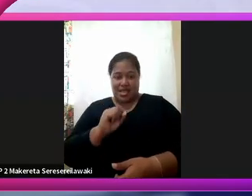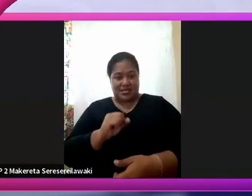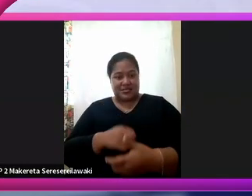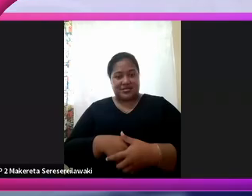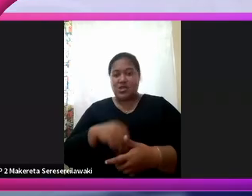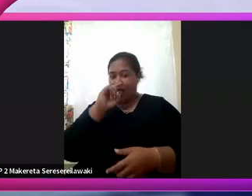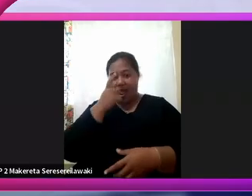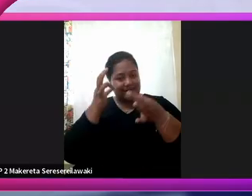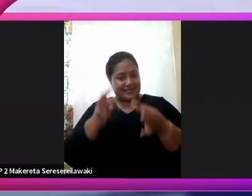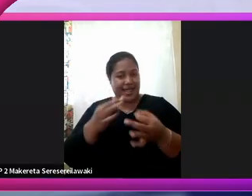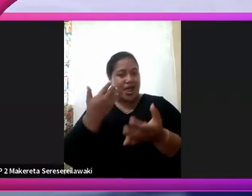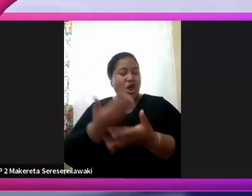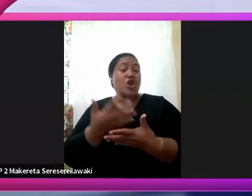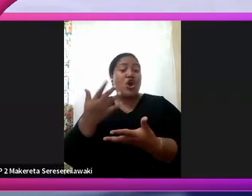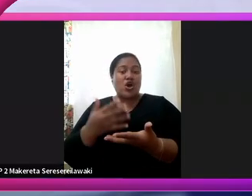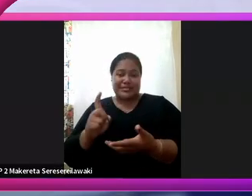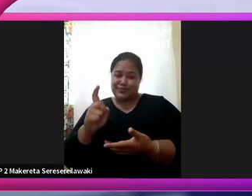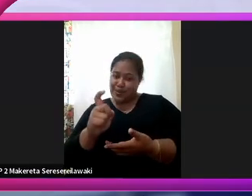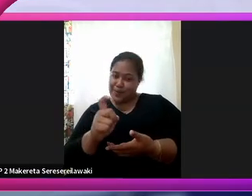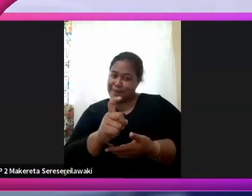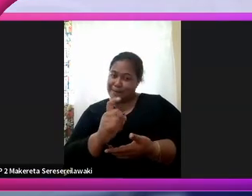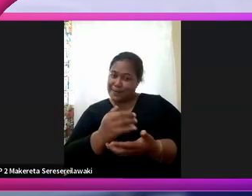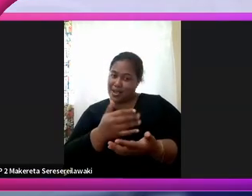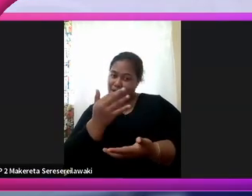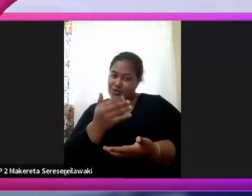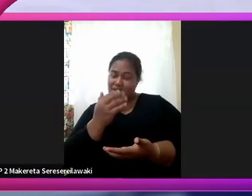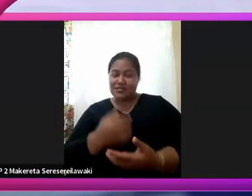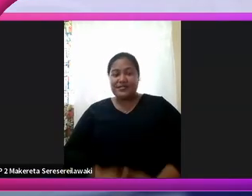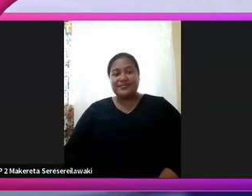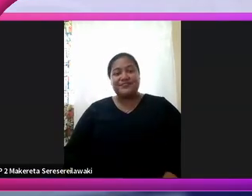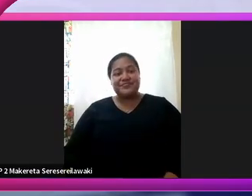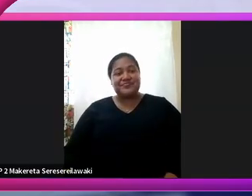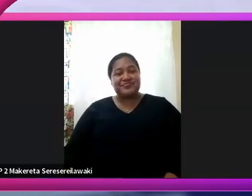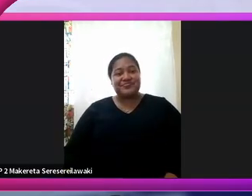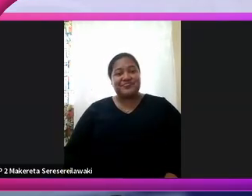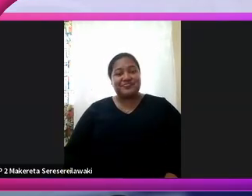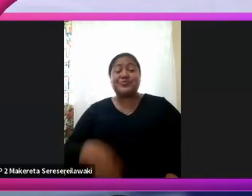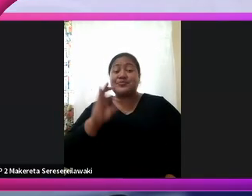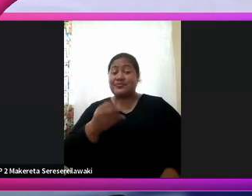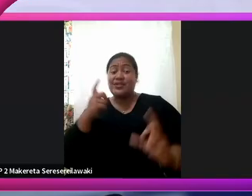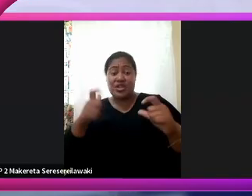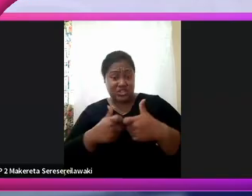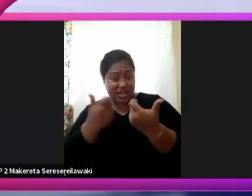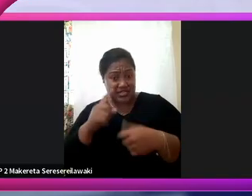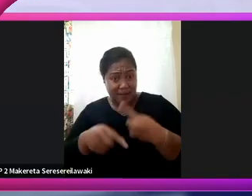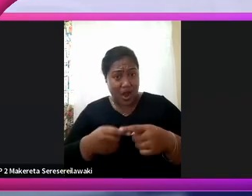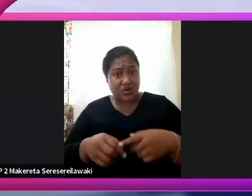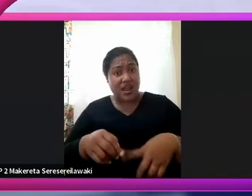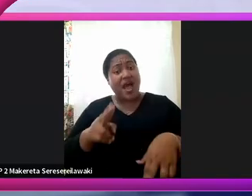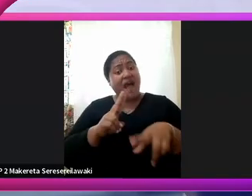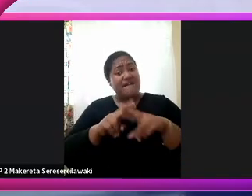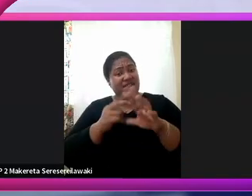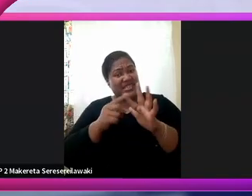sperm count. Thank you. Next slide, please. So the challenge of the fertility care, I